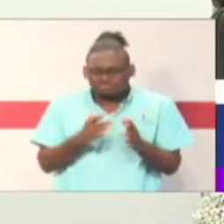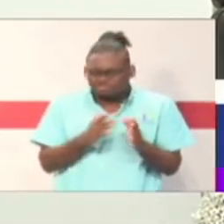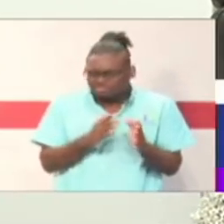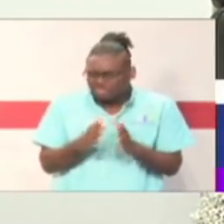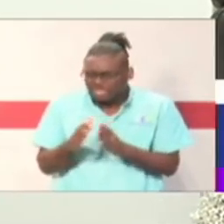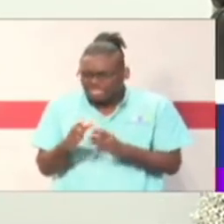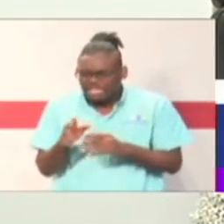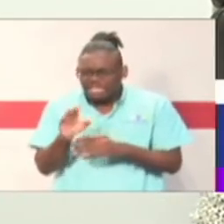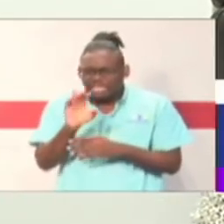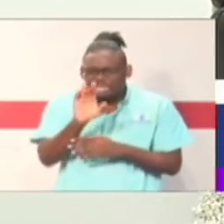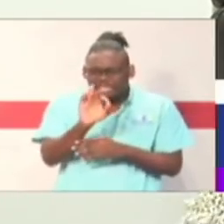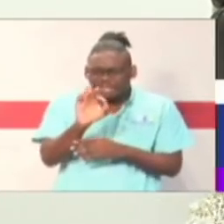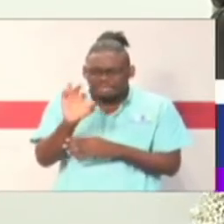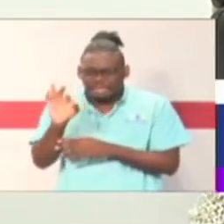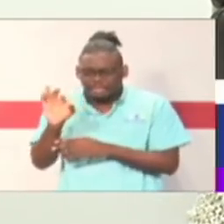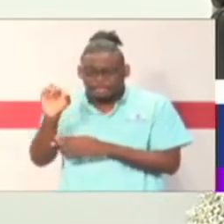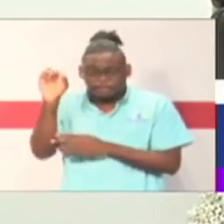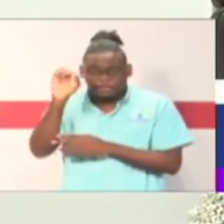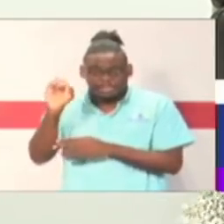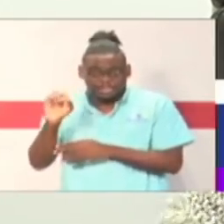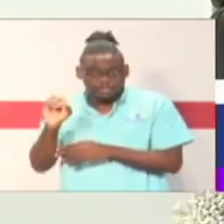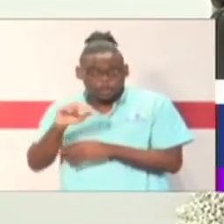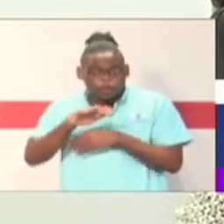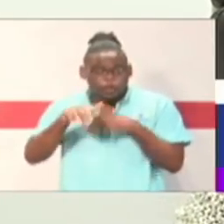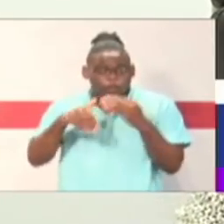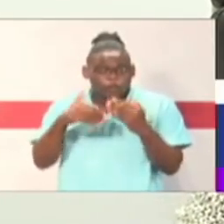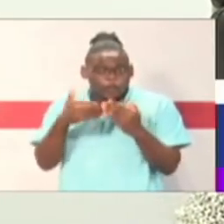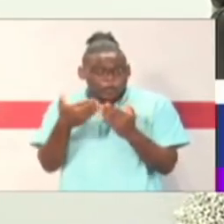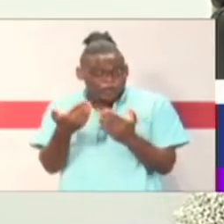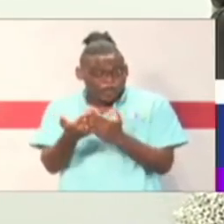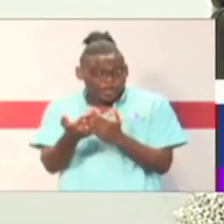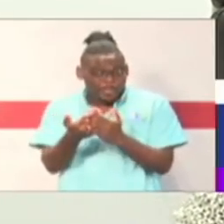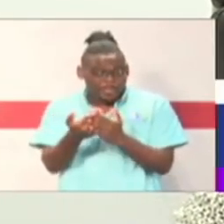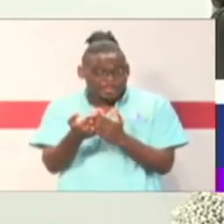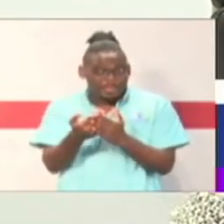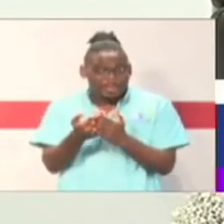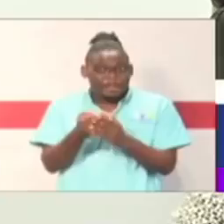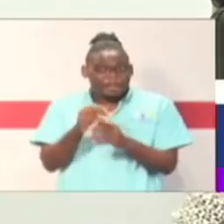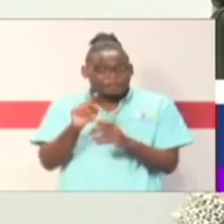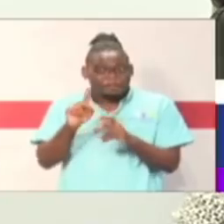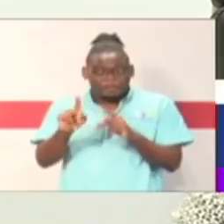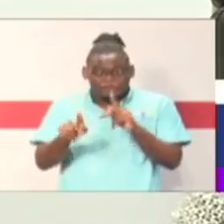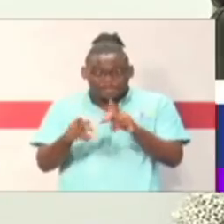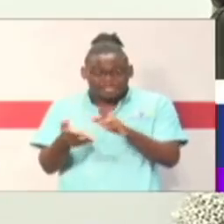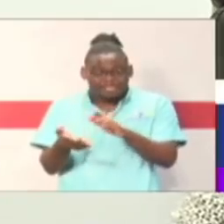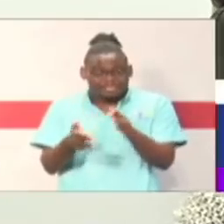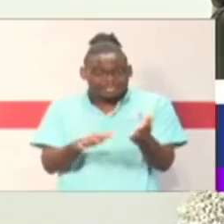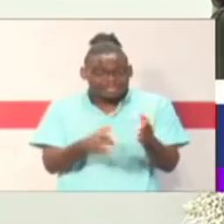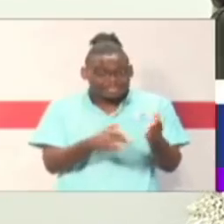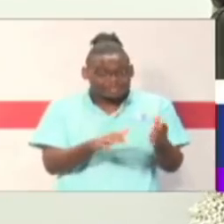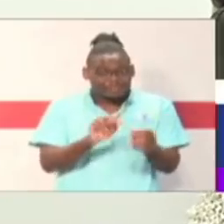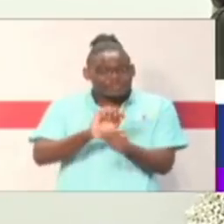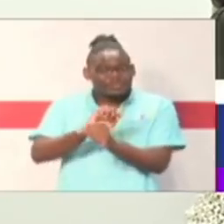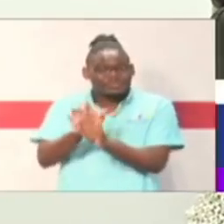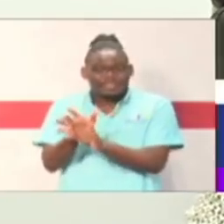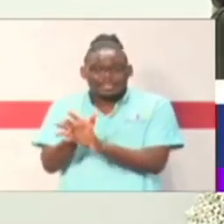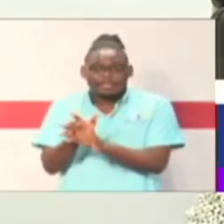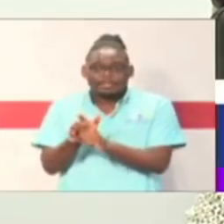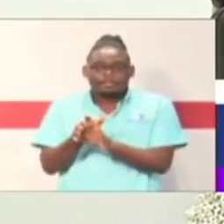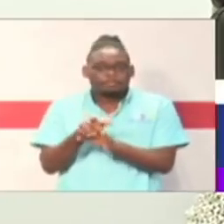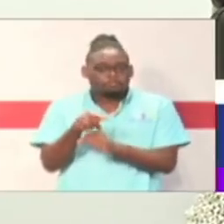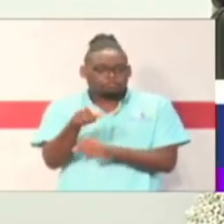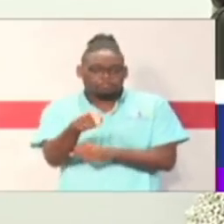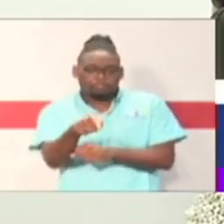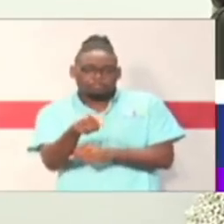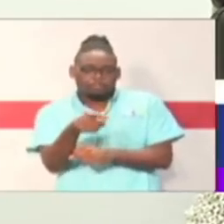99% of all COVID-19 deaths were in persons who are unvaccinated. 99% of